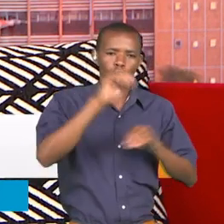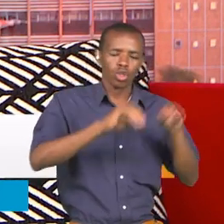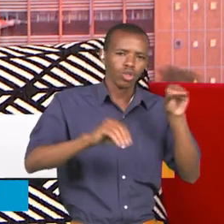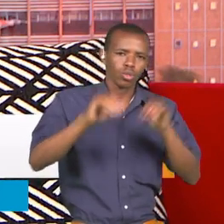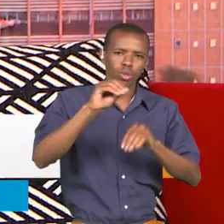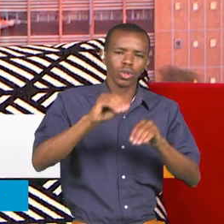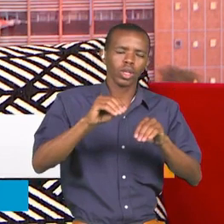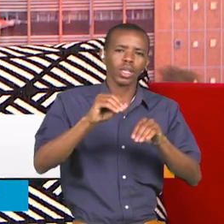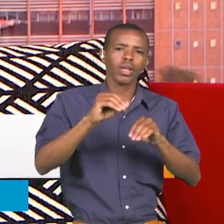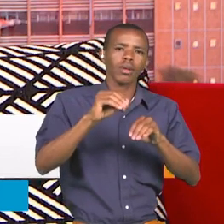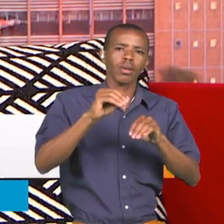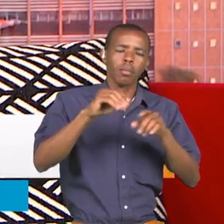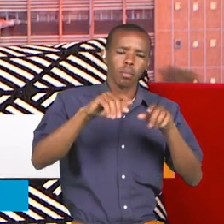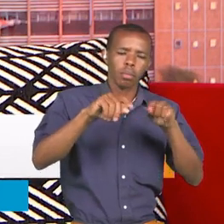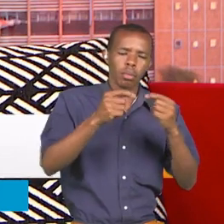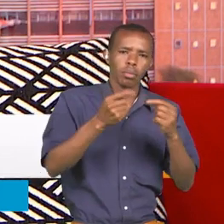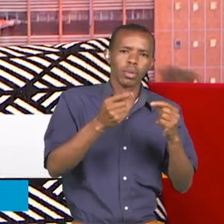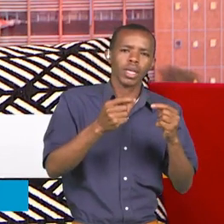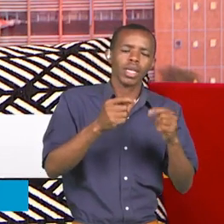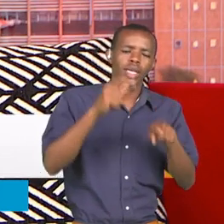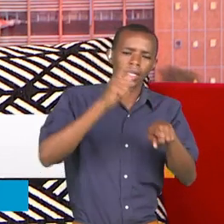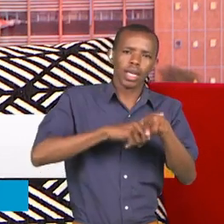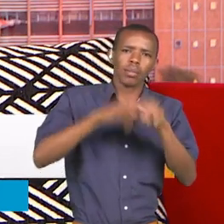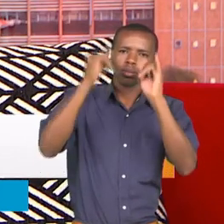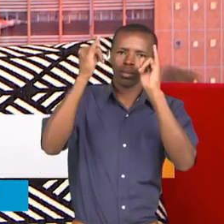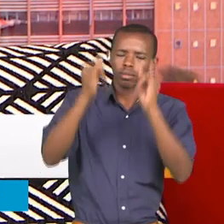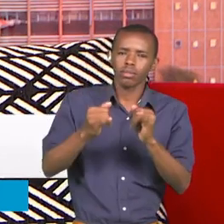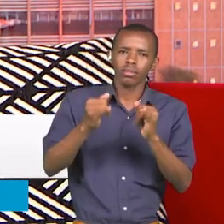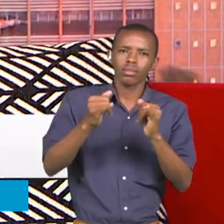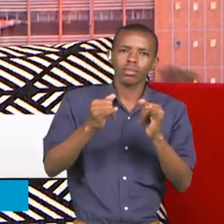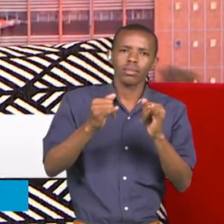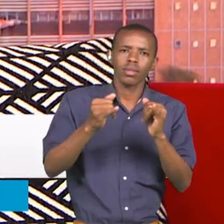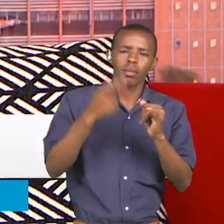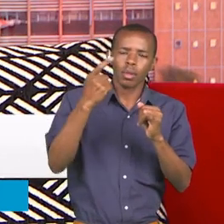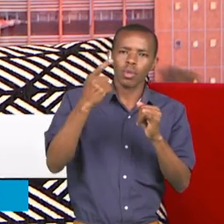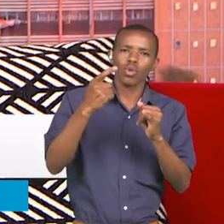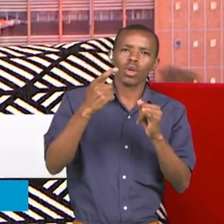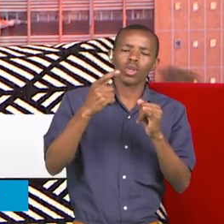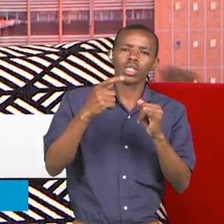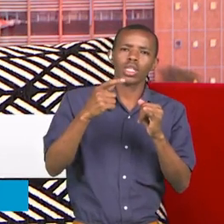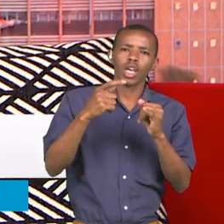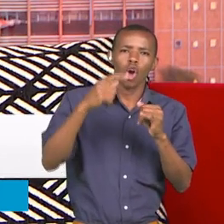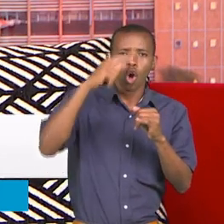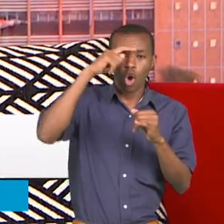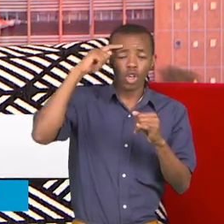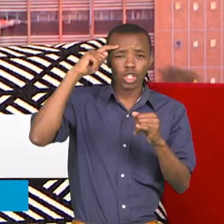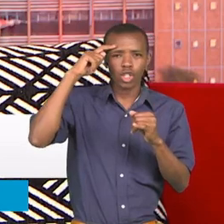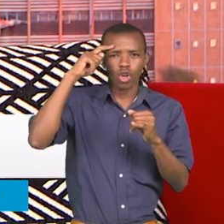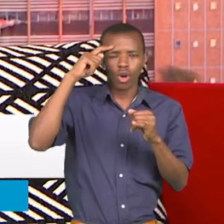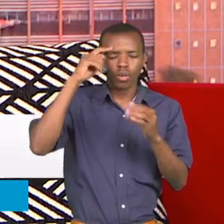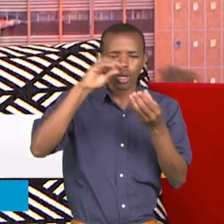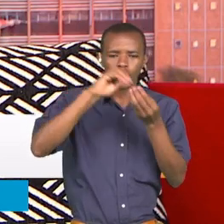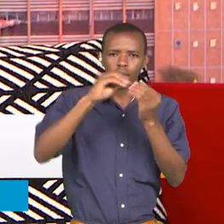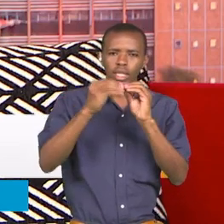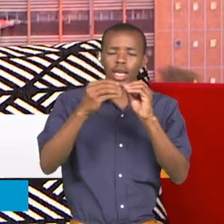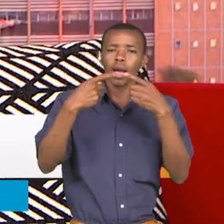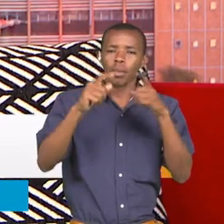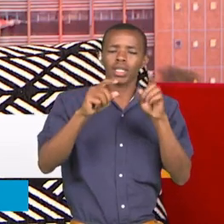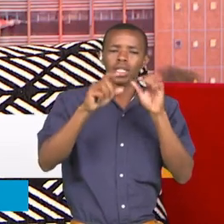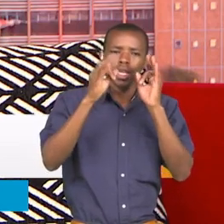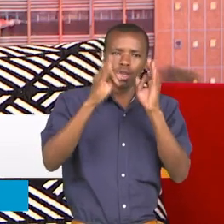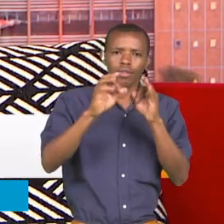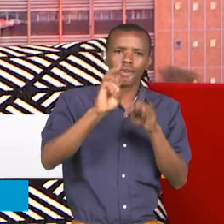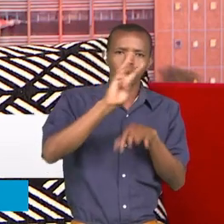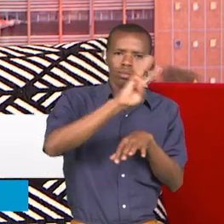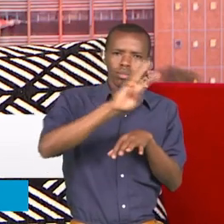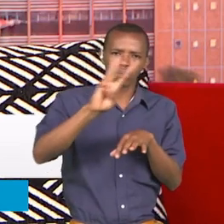infringement. Okay. So that while someone, you may not be the primary or the original infringer, but if a website